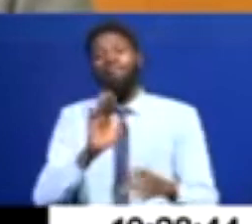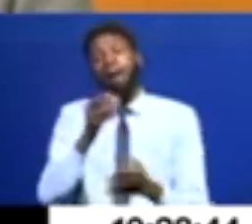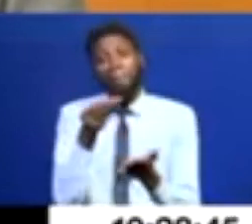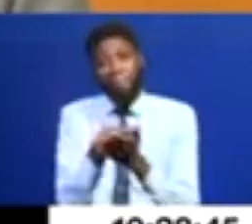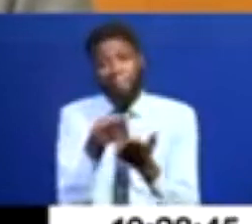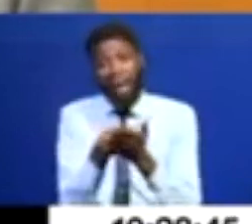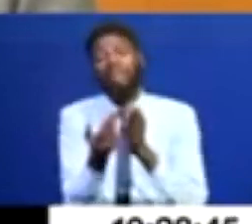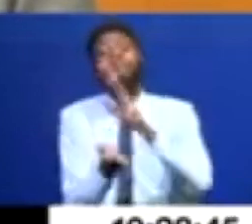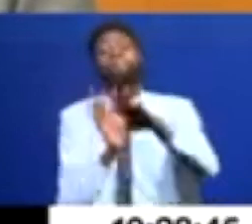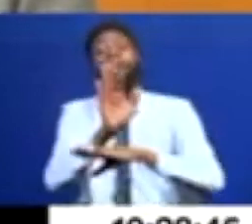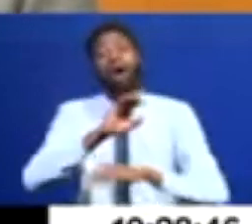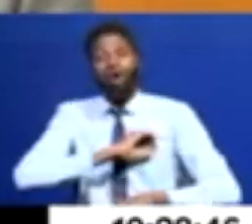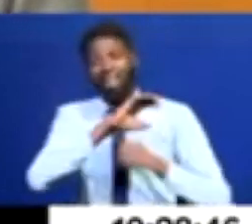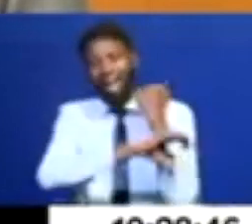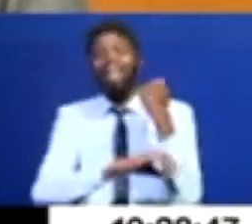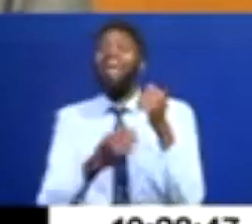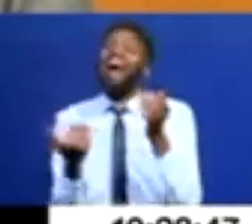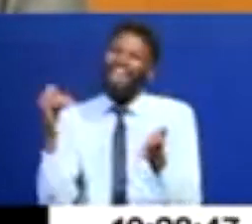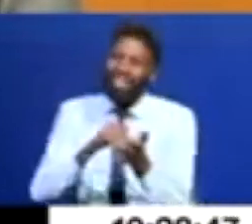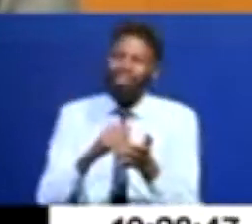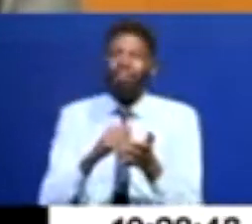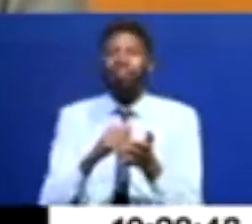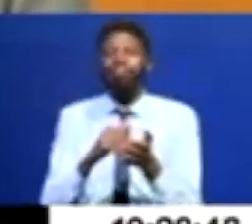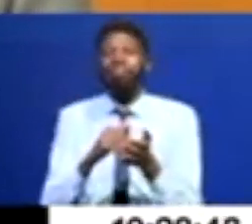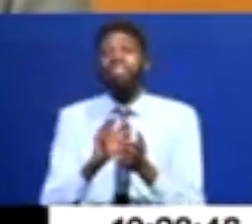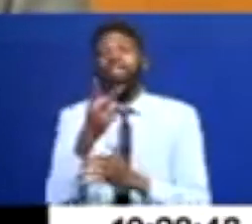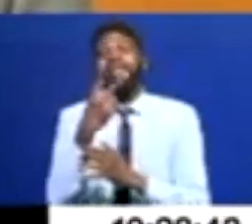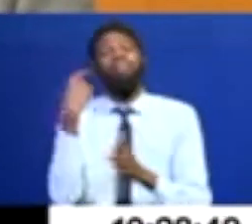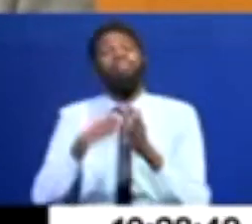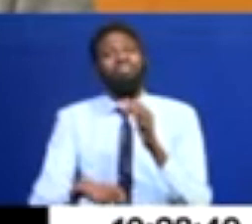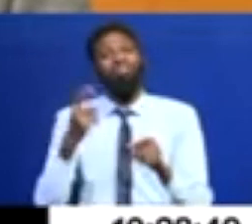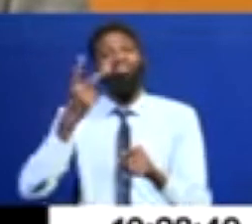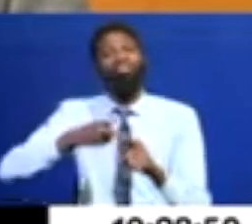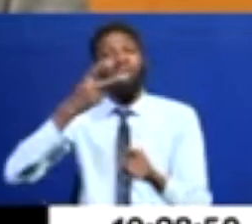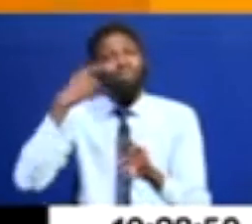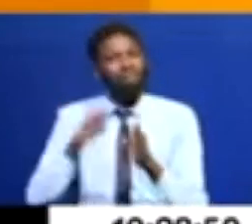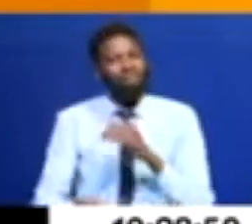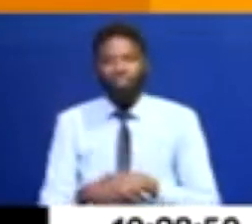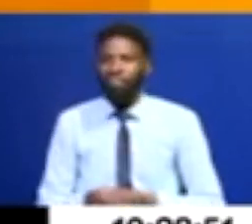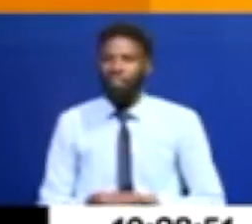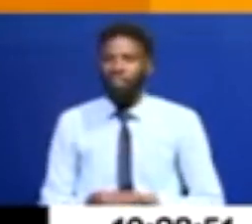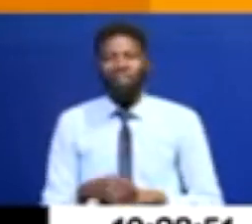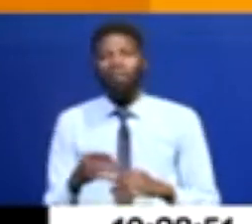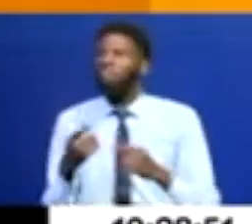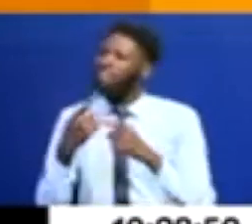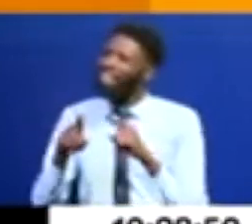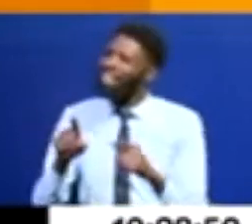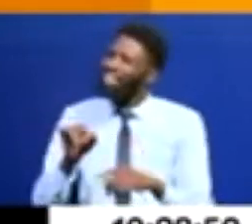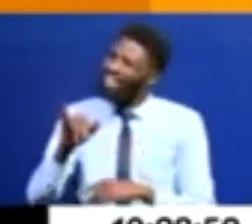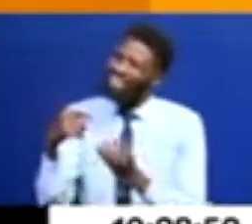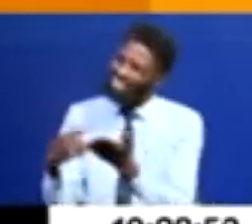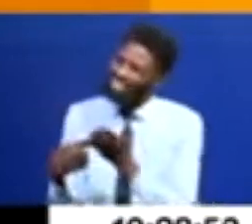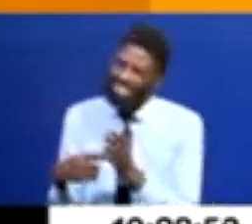further tax. So that calls in for double taxation. But because this is a conversation that has been held,